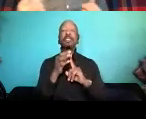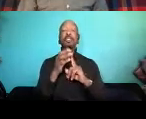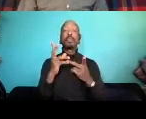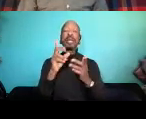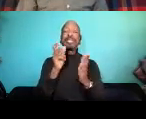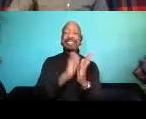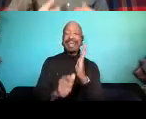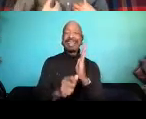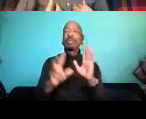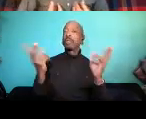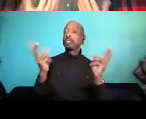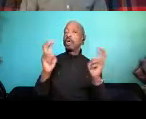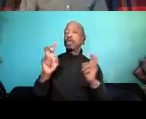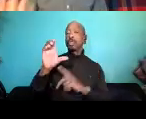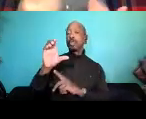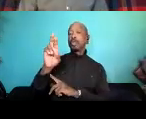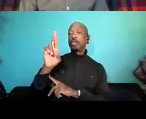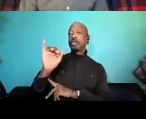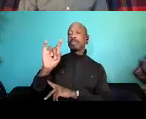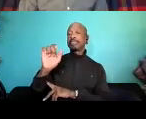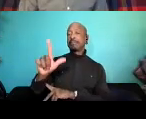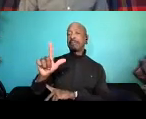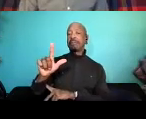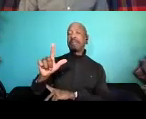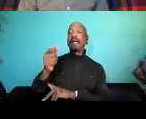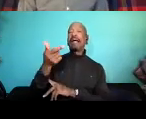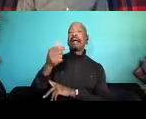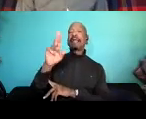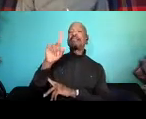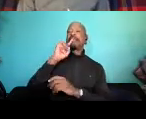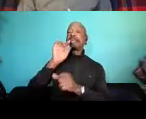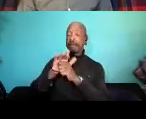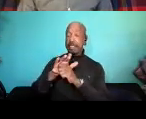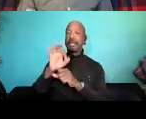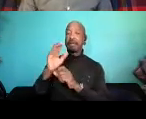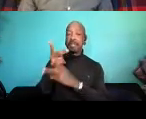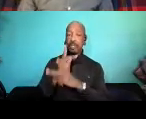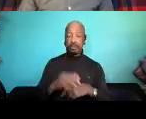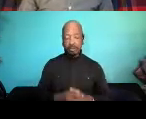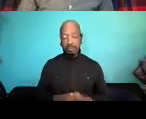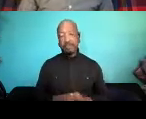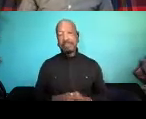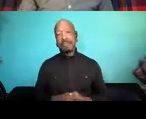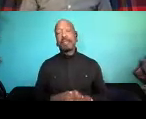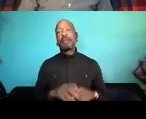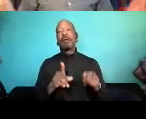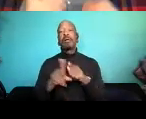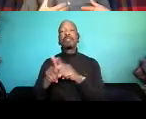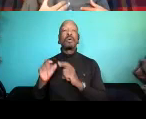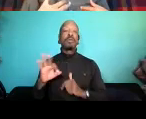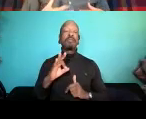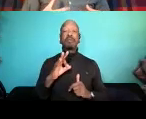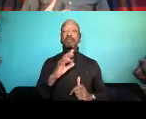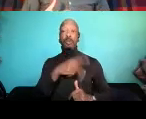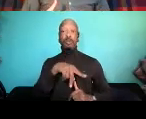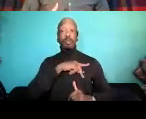of the loan. So putting up your personal assets to be able to access this business capital. Furthermore, if you are personally